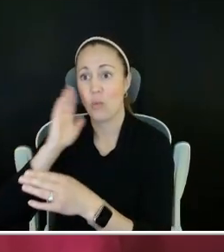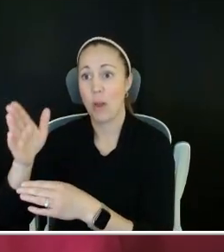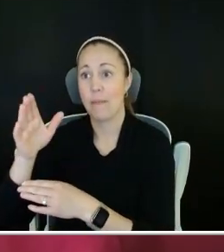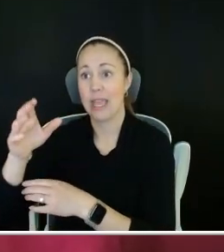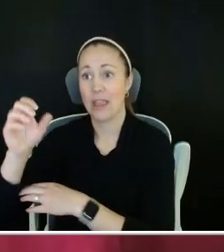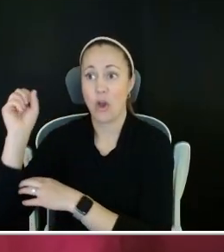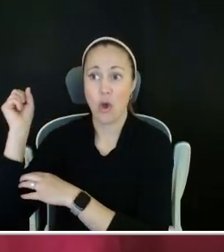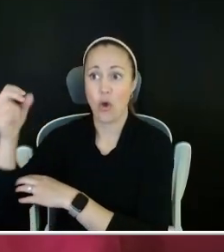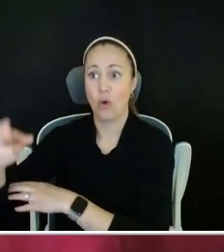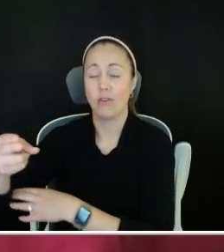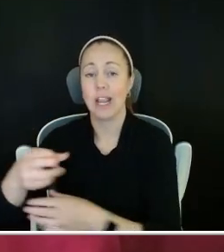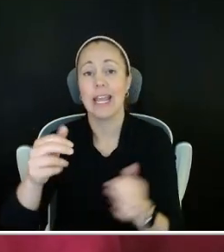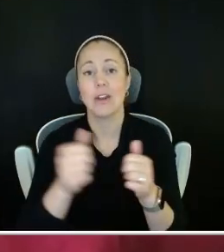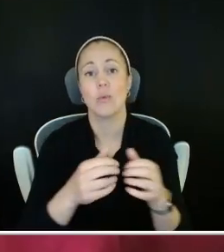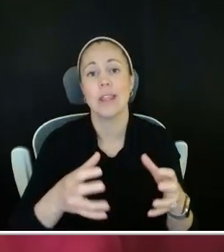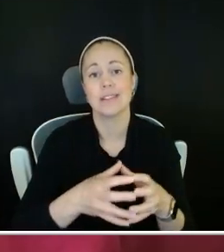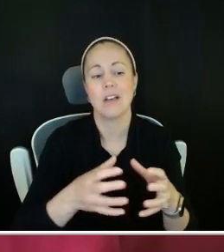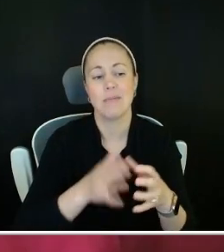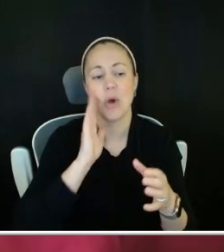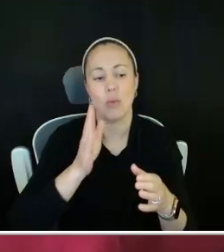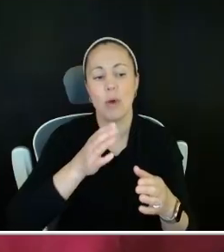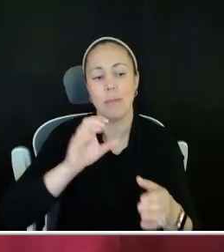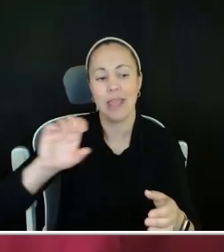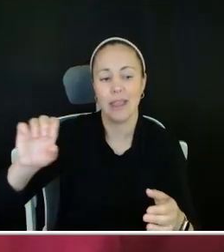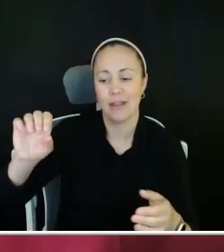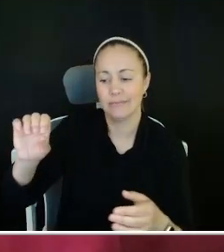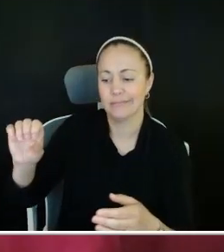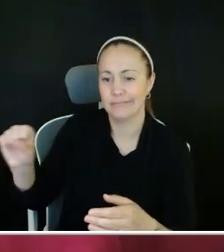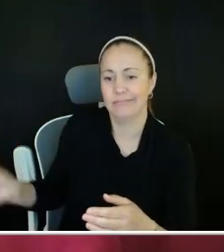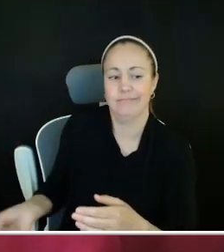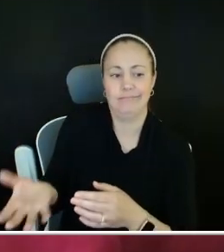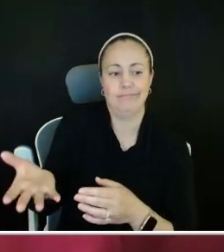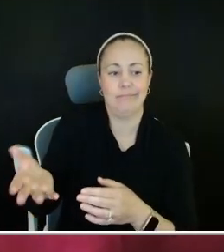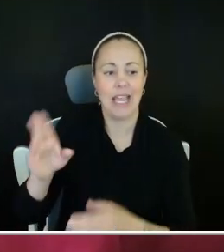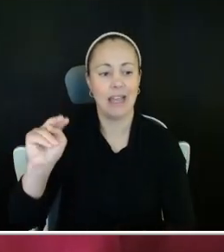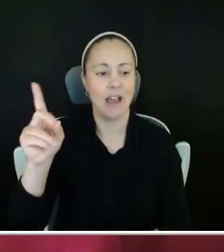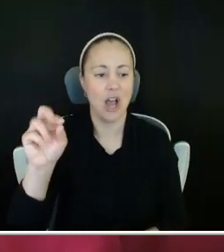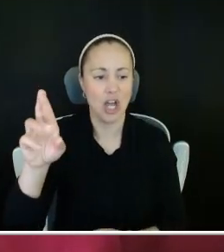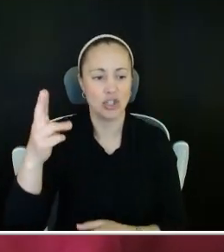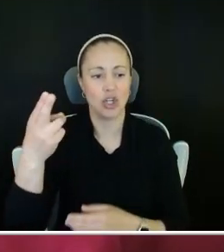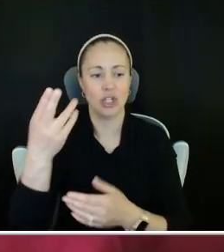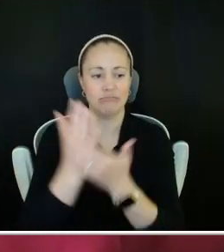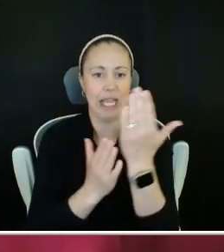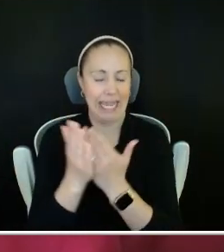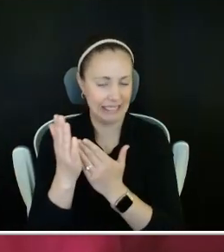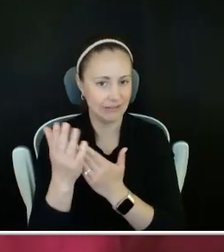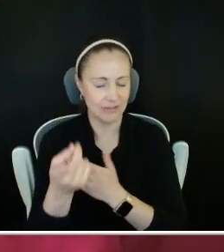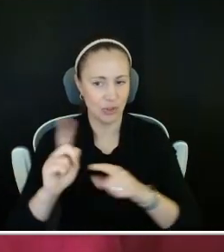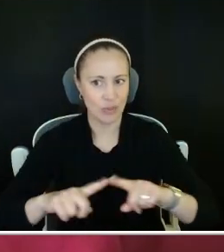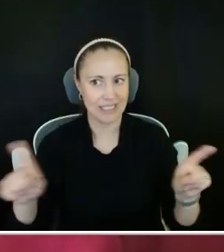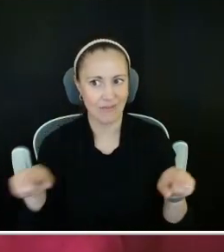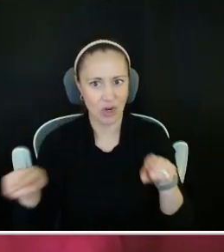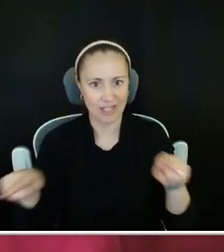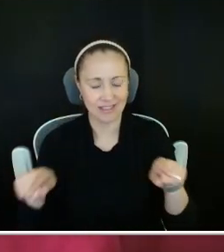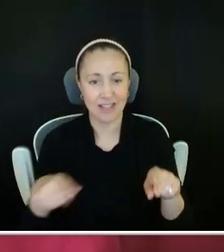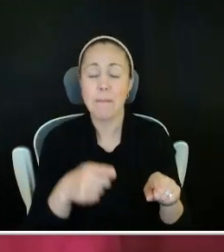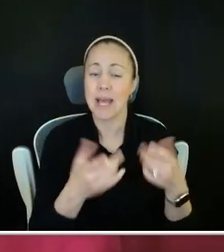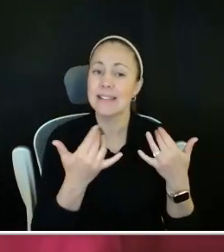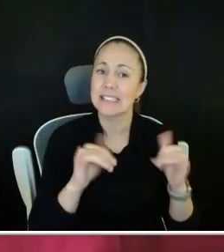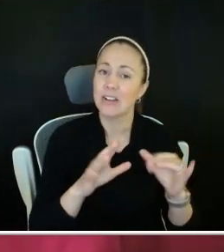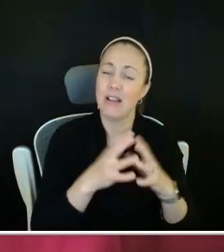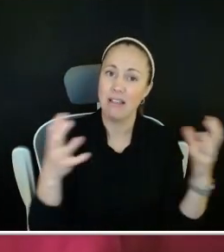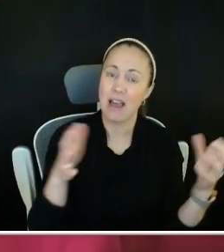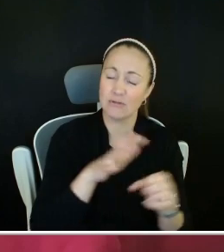to softball where you're going underhand. But the stress is still high, even going underhand. So what